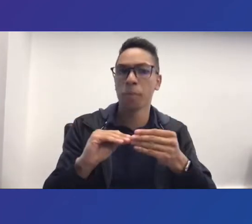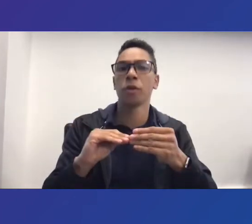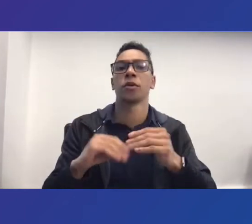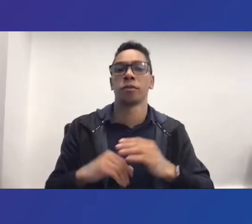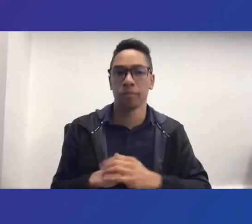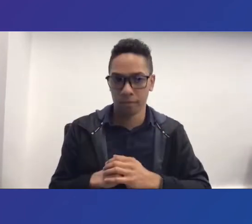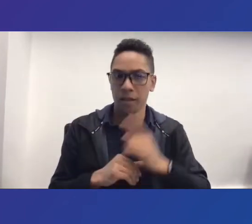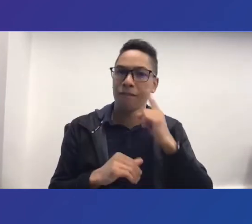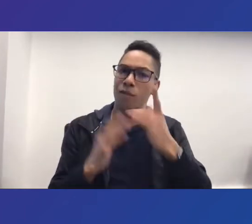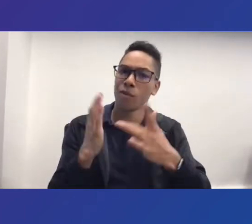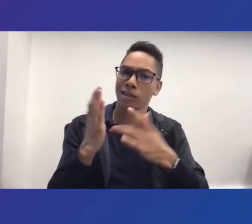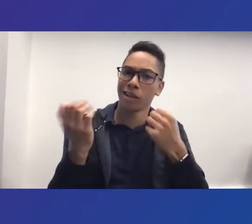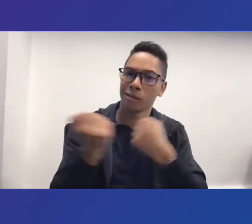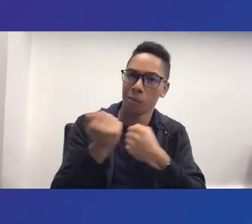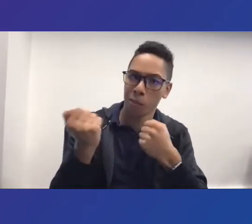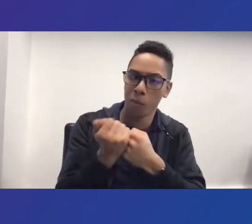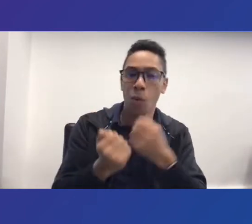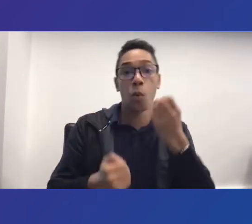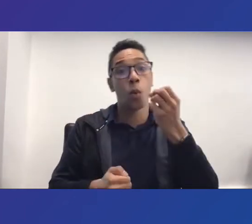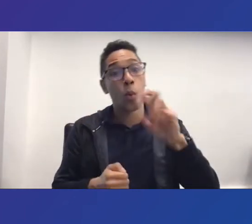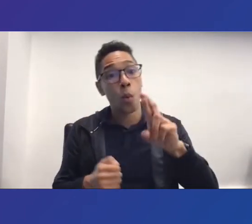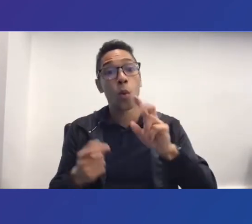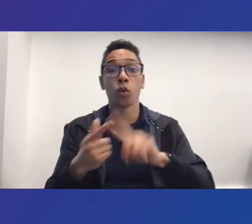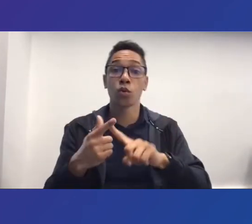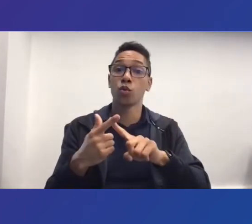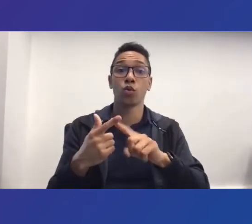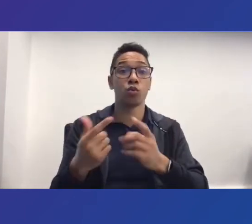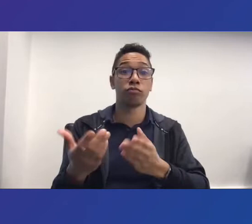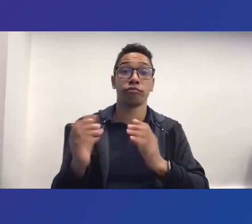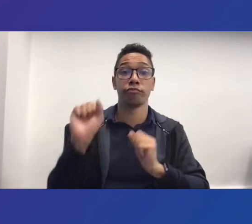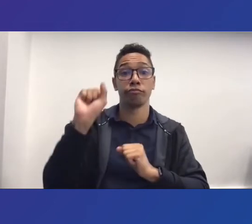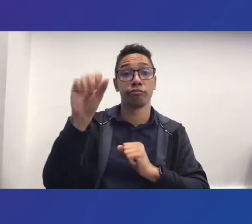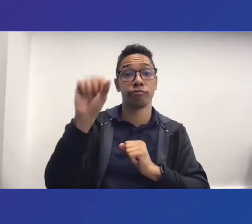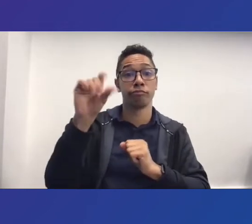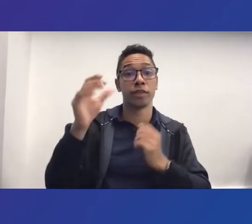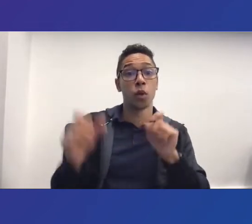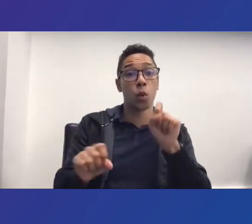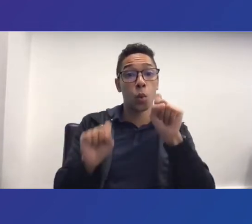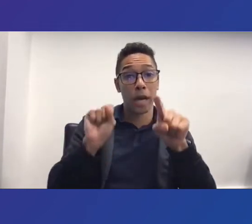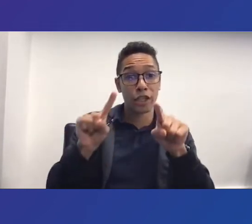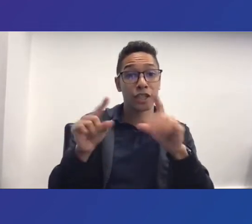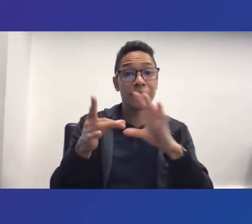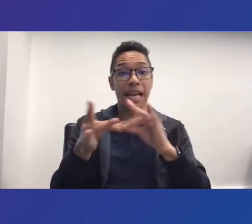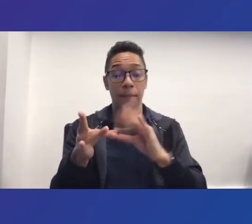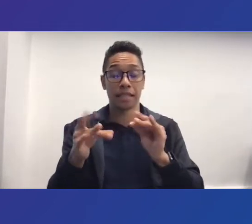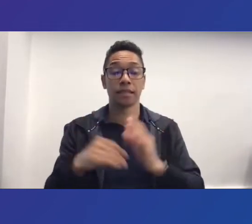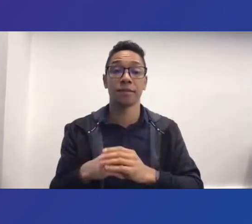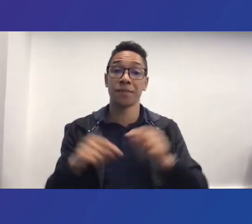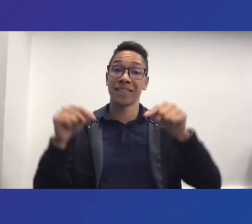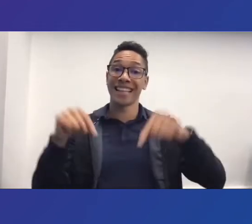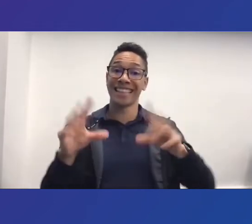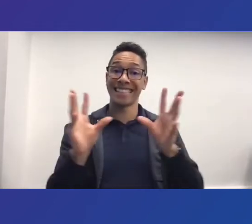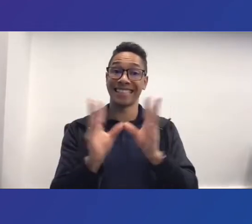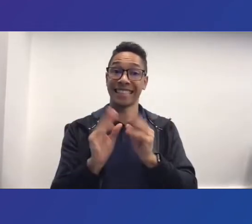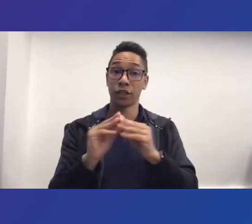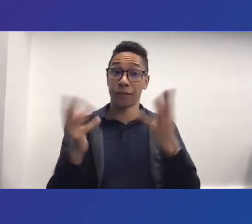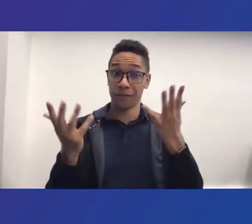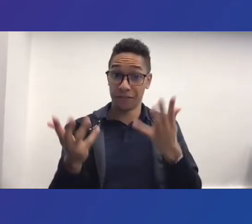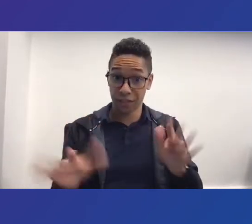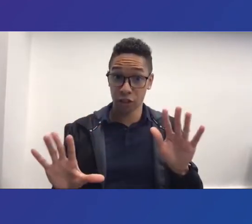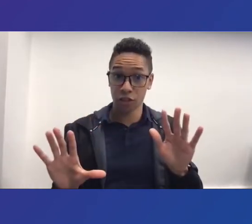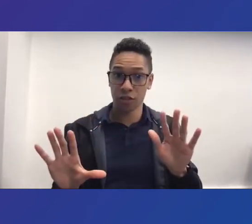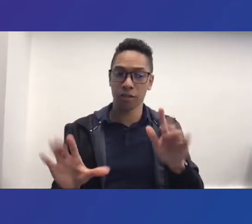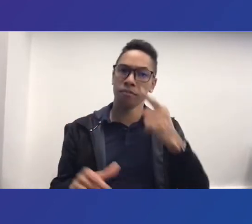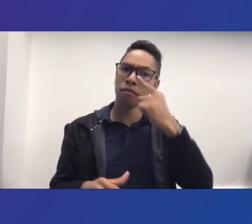212-966-4454 for technical support or to propose questions or comments. After the session ends, We invite you to join us for